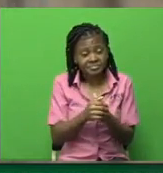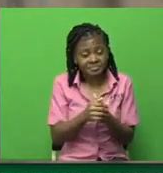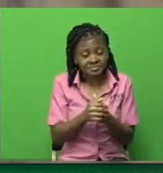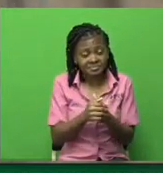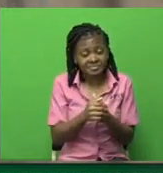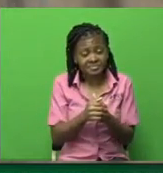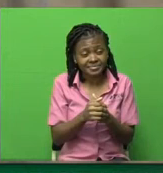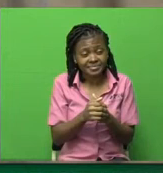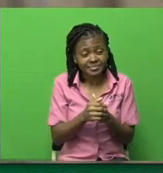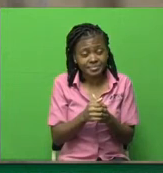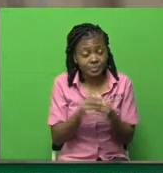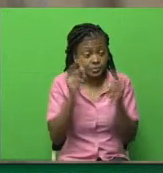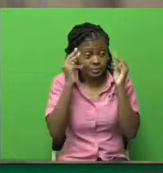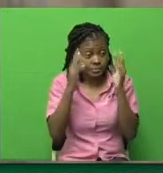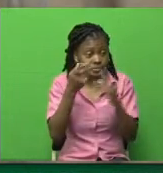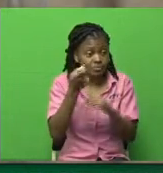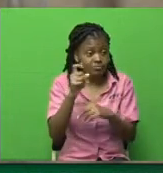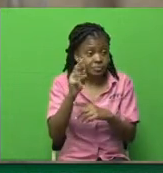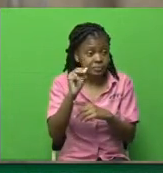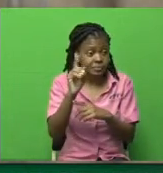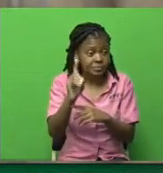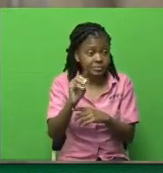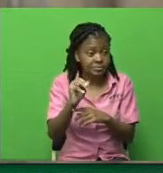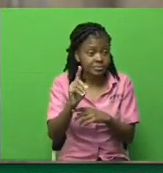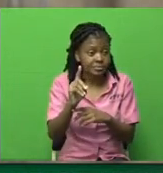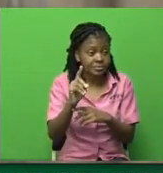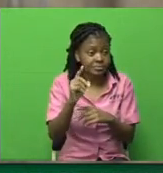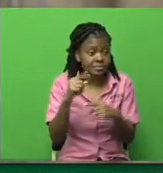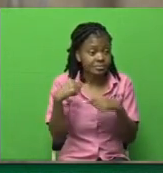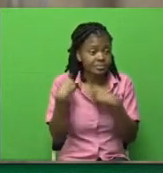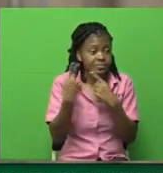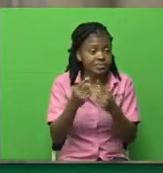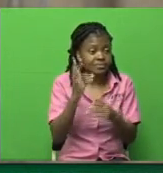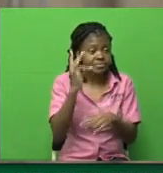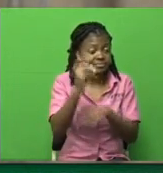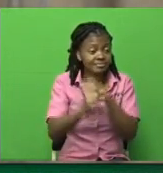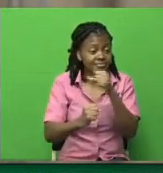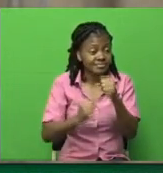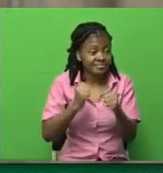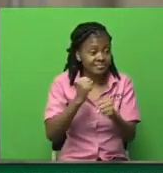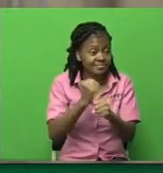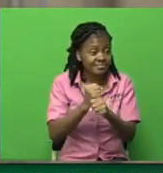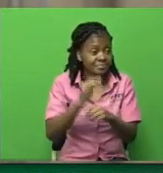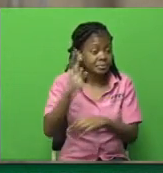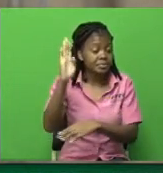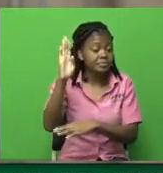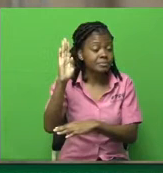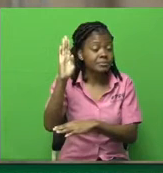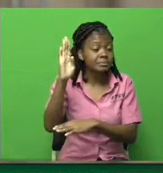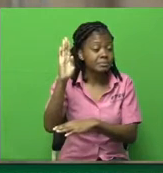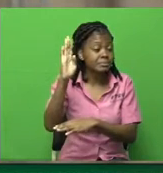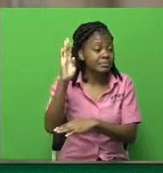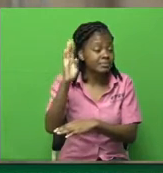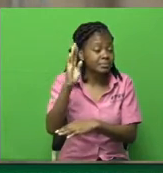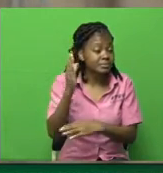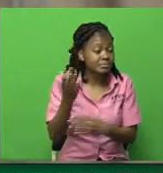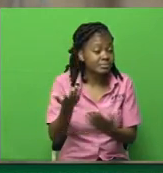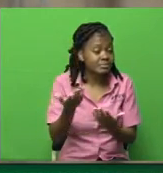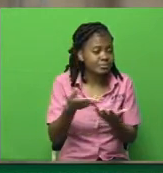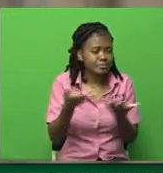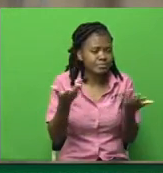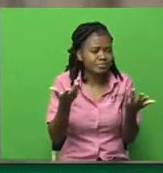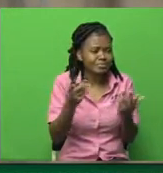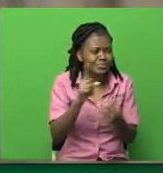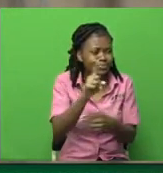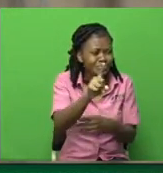Martin Northeast for the past seven years has been promising 100 ICT